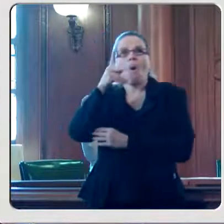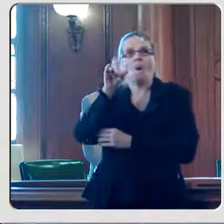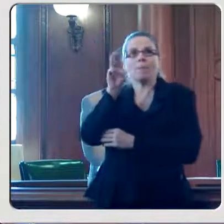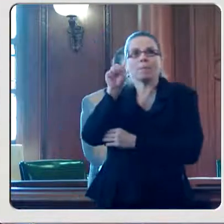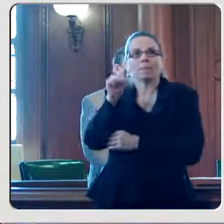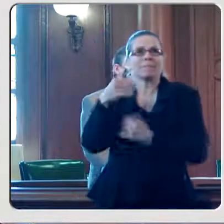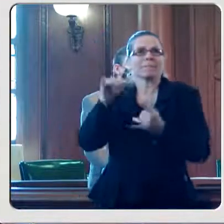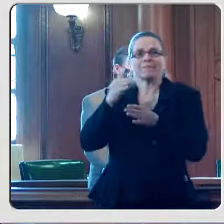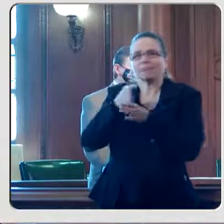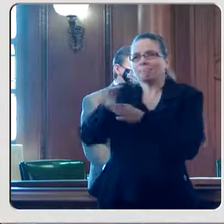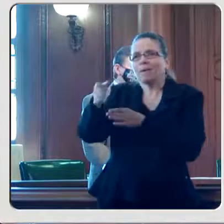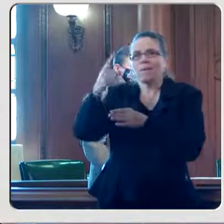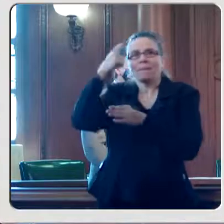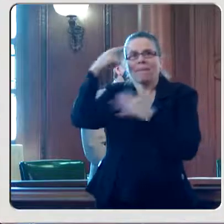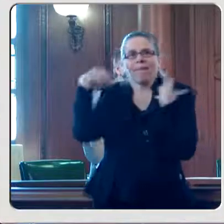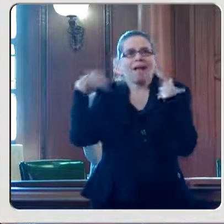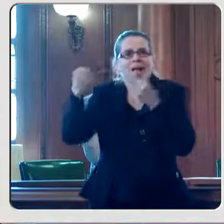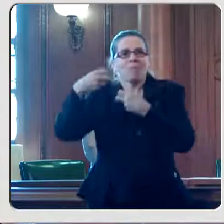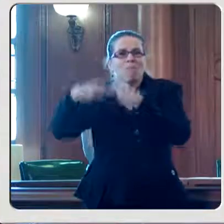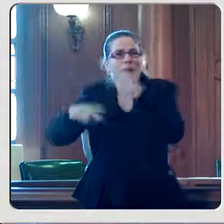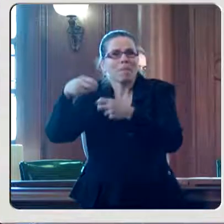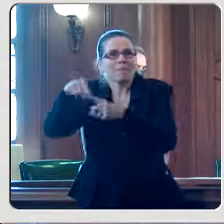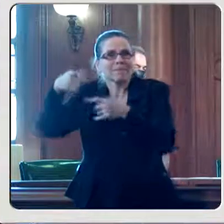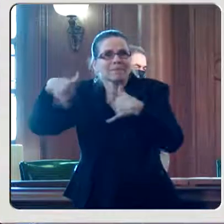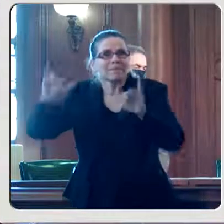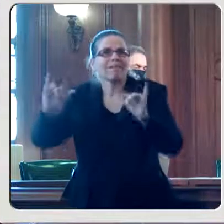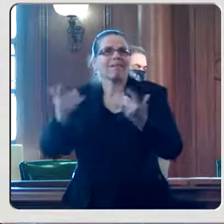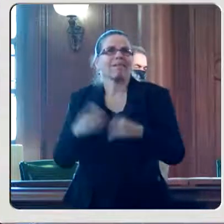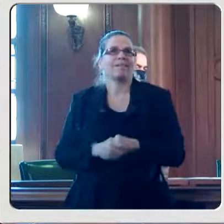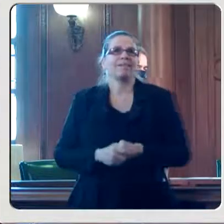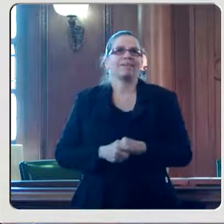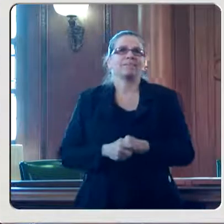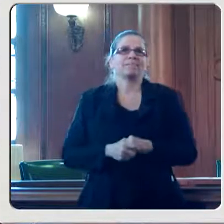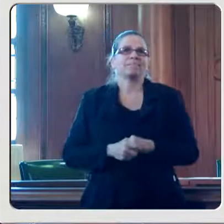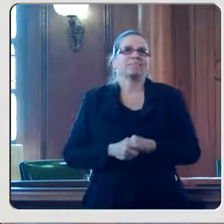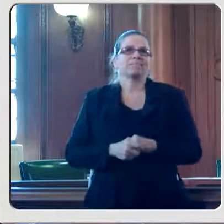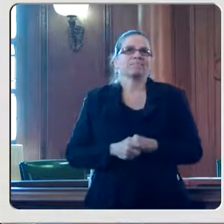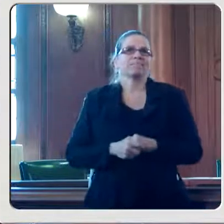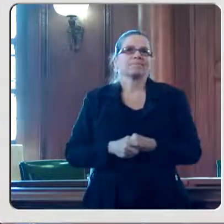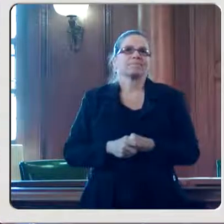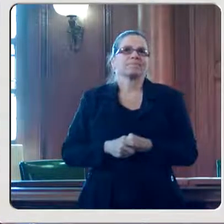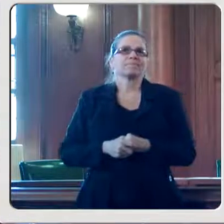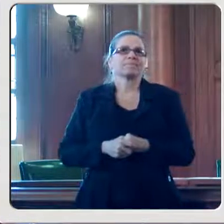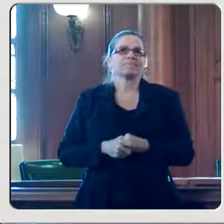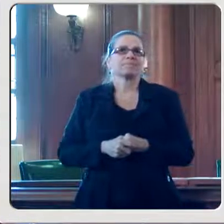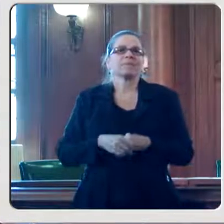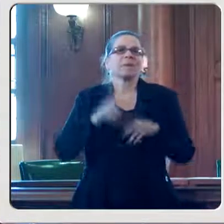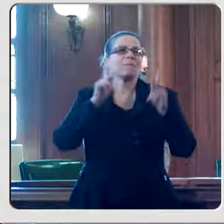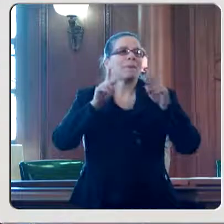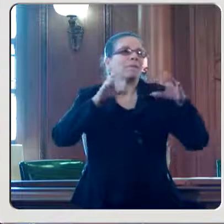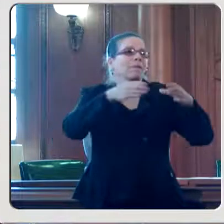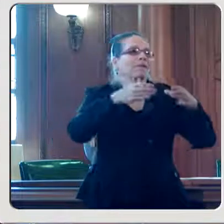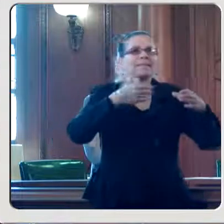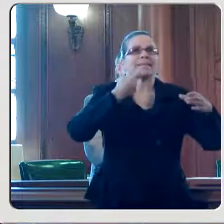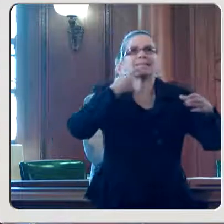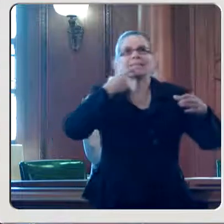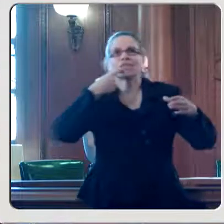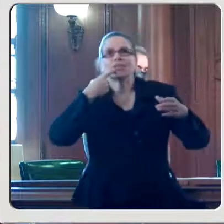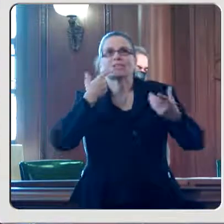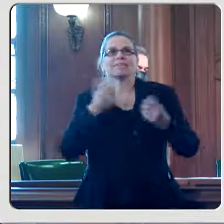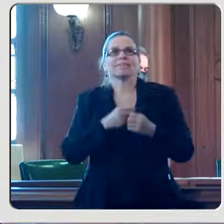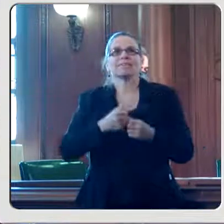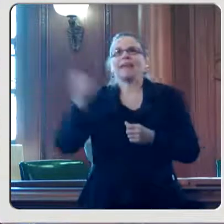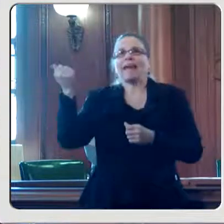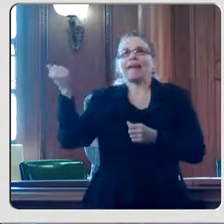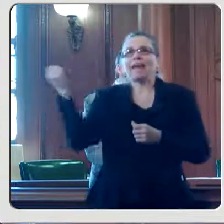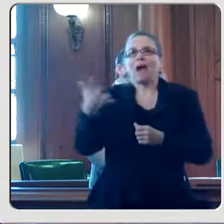disorders, gaming in terms of individuals addicted to gaming. Nursing